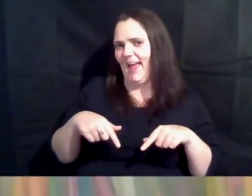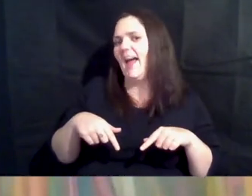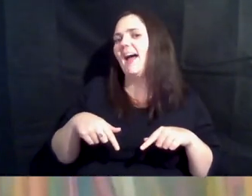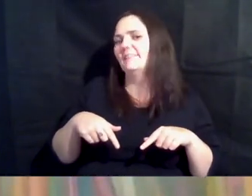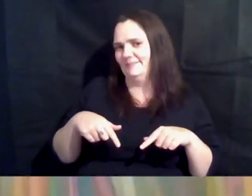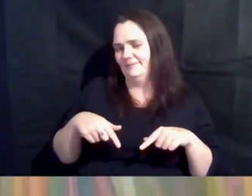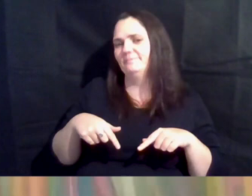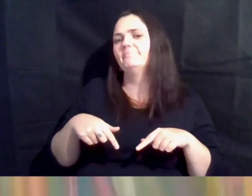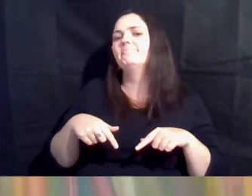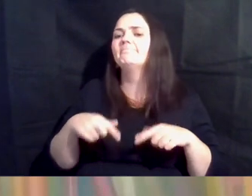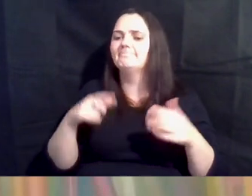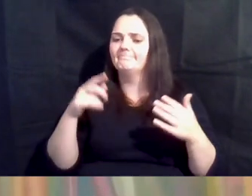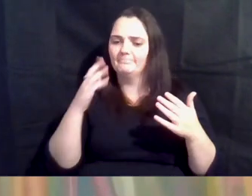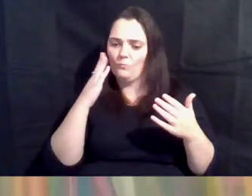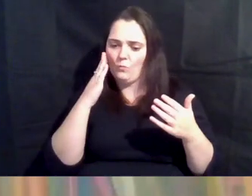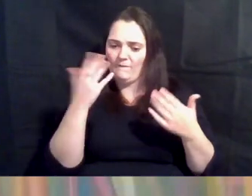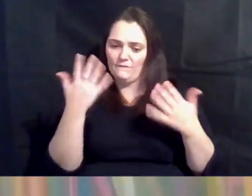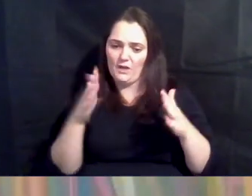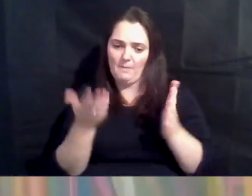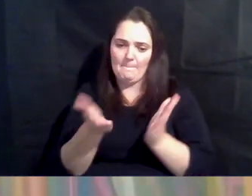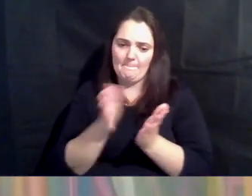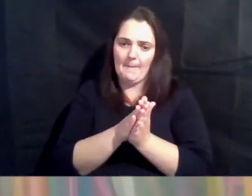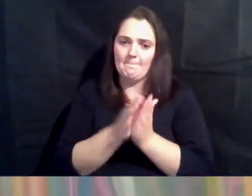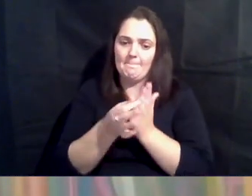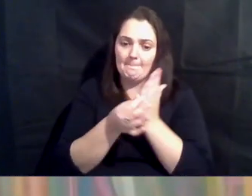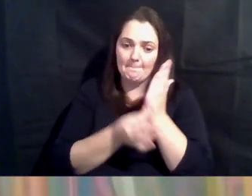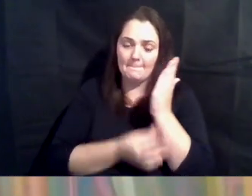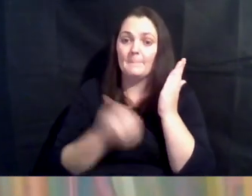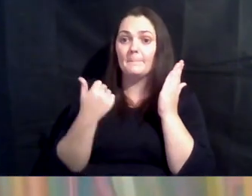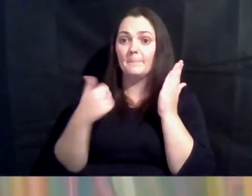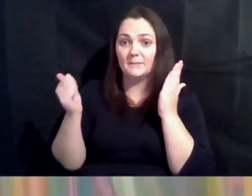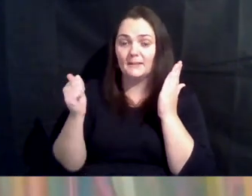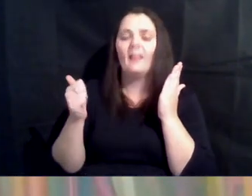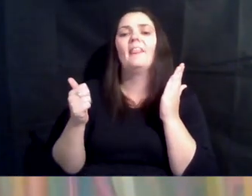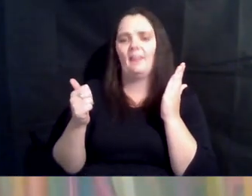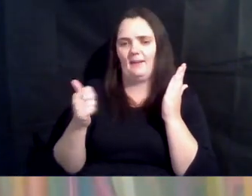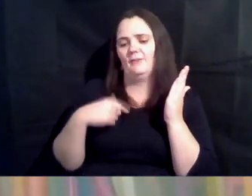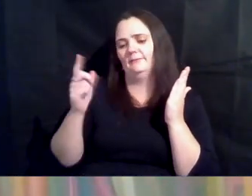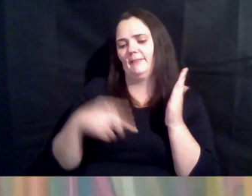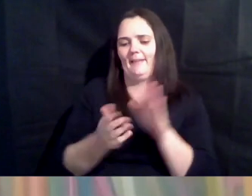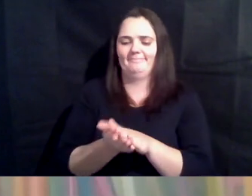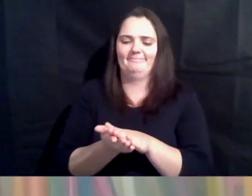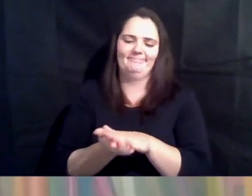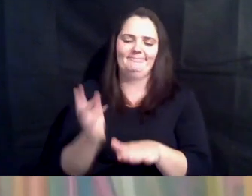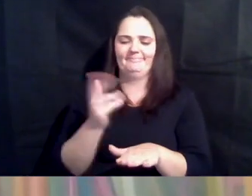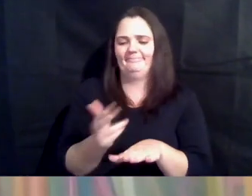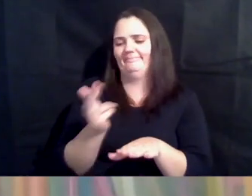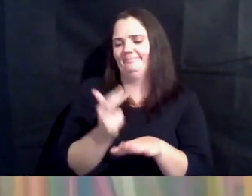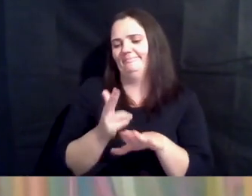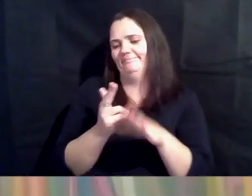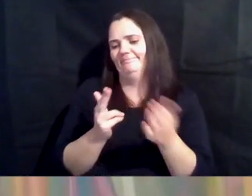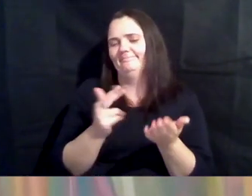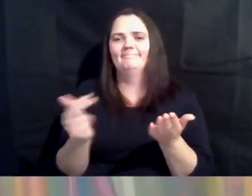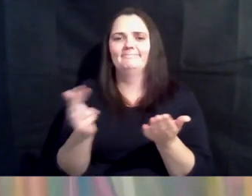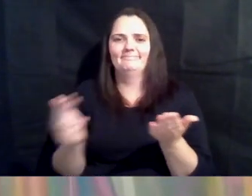zine once it's all bound. Then I feel like I'm working in my own personal kind of coloring in book or